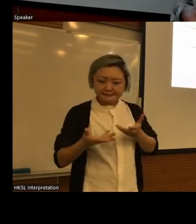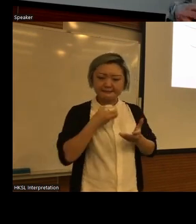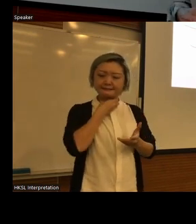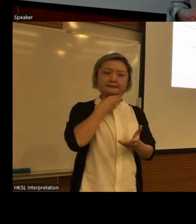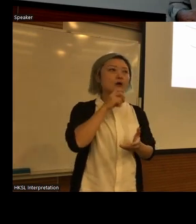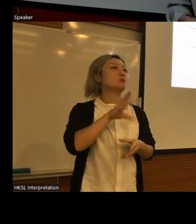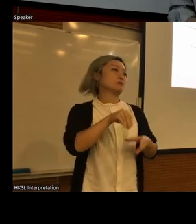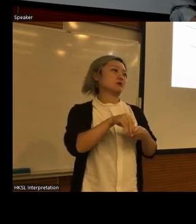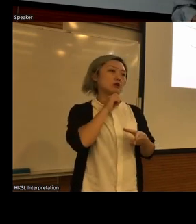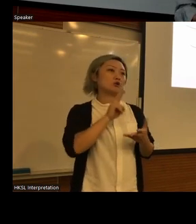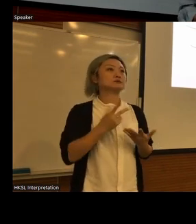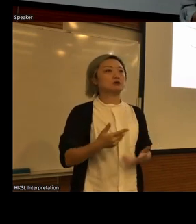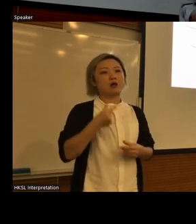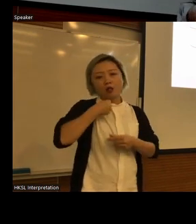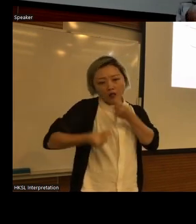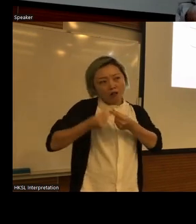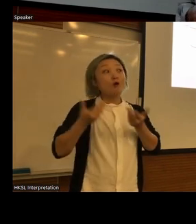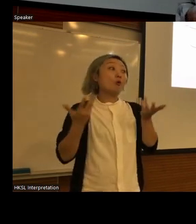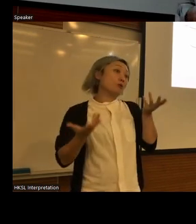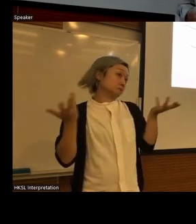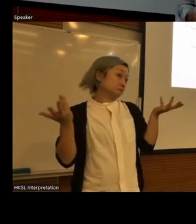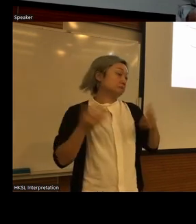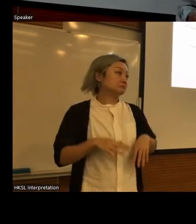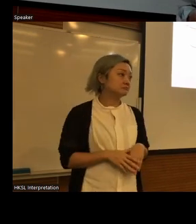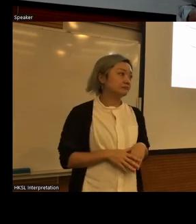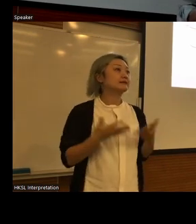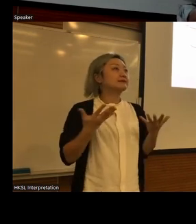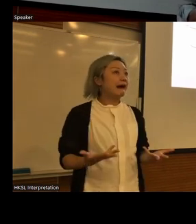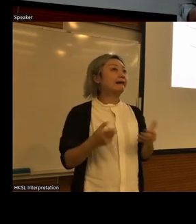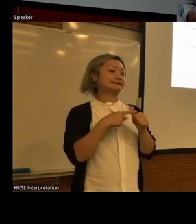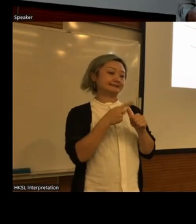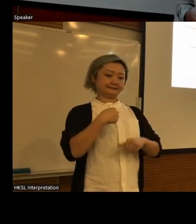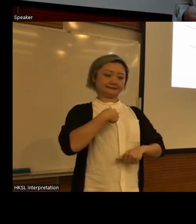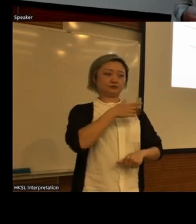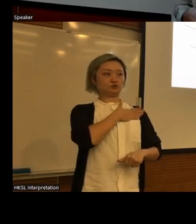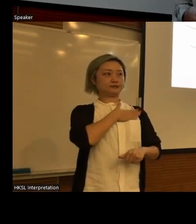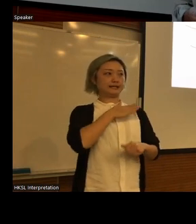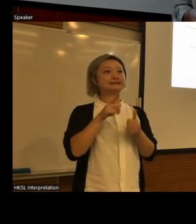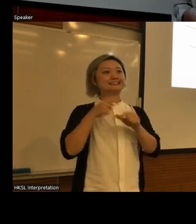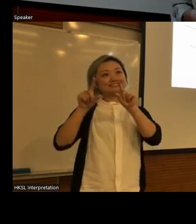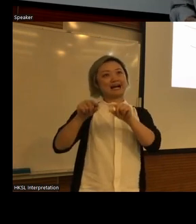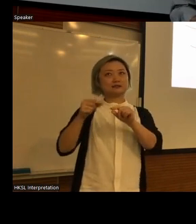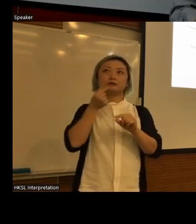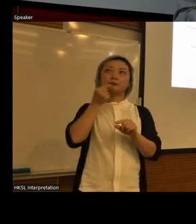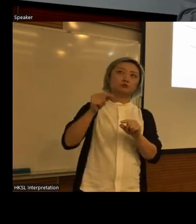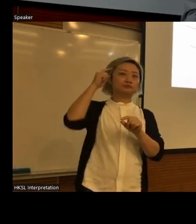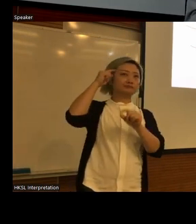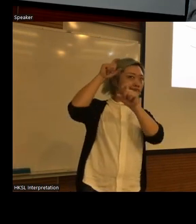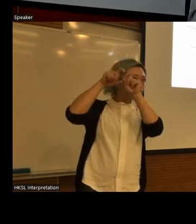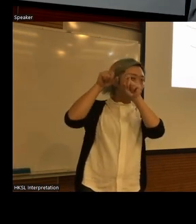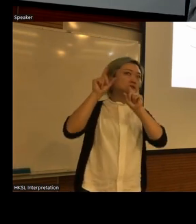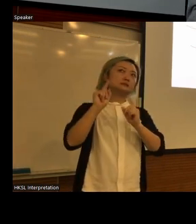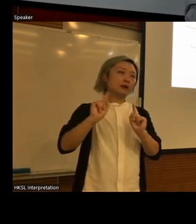terms. It would take a long time. So let me help you understand what I mean in a very intuitive way.